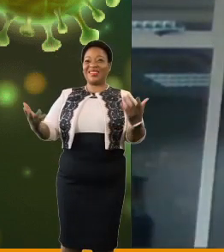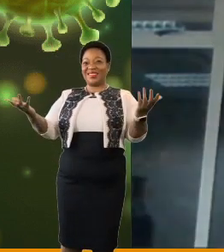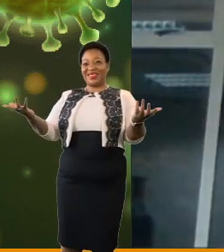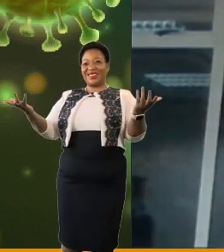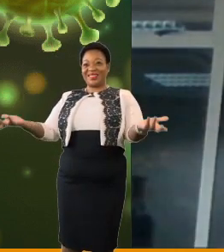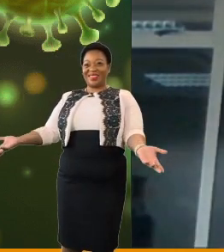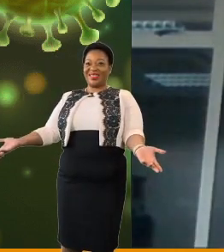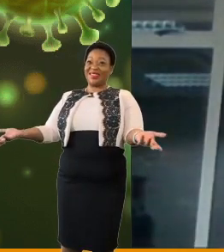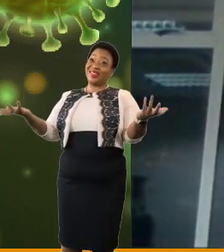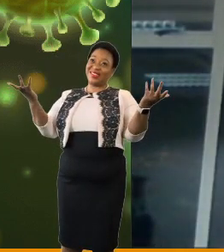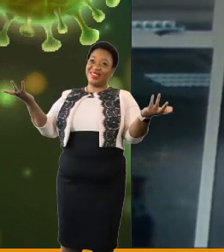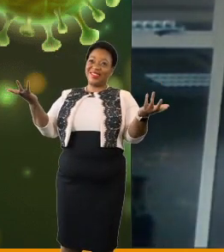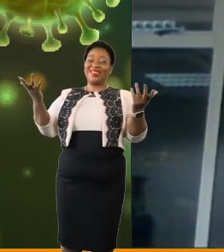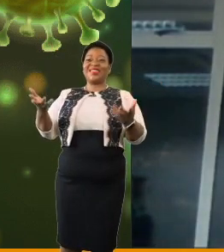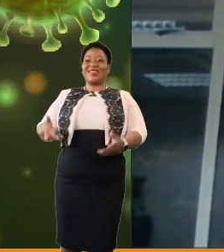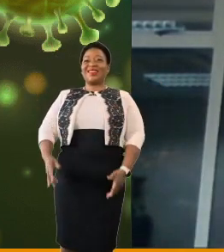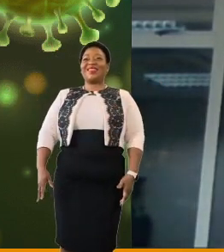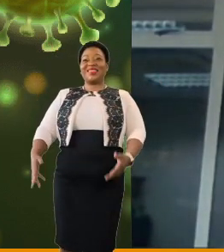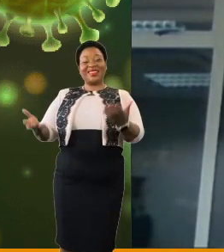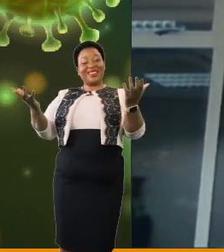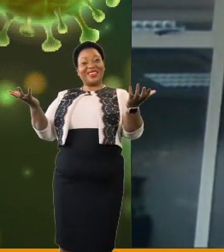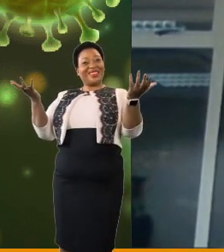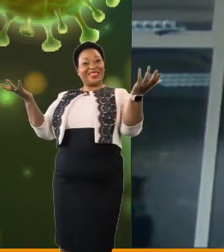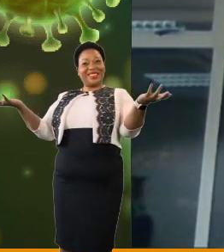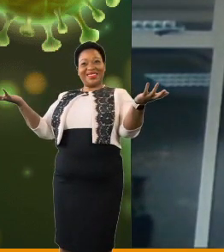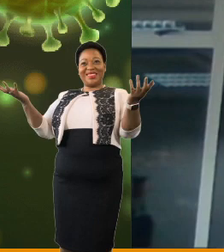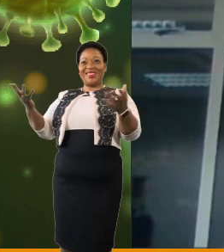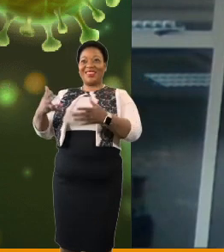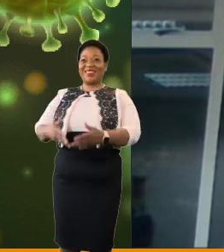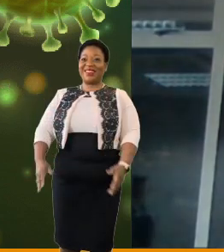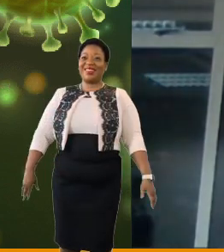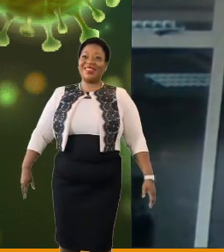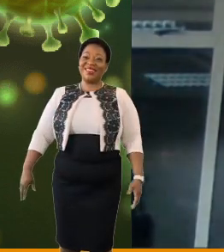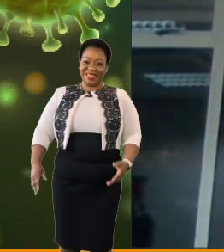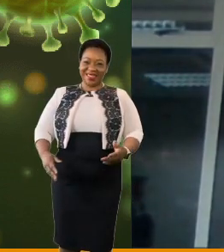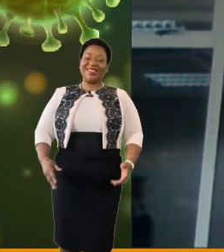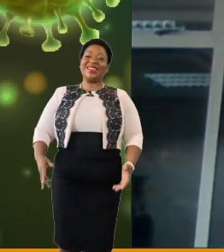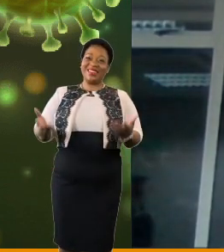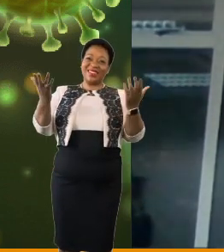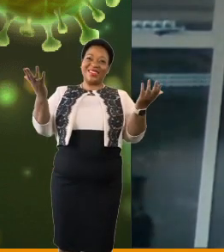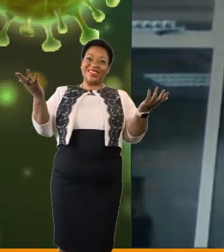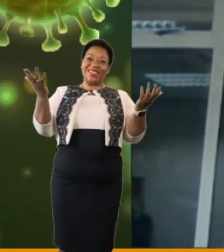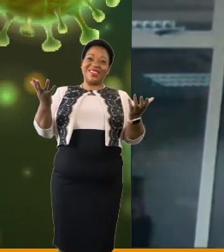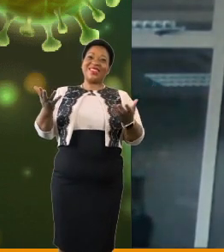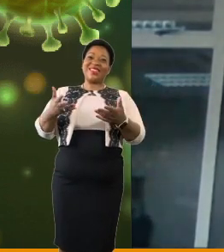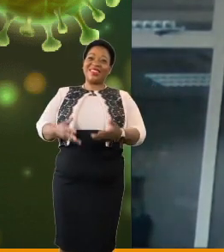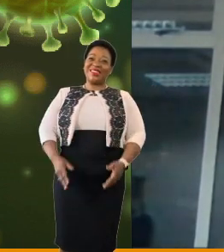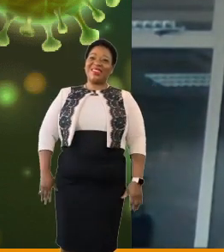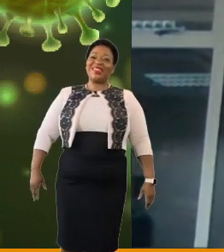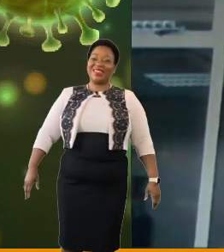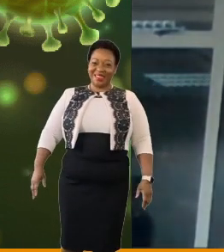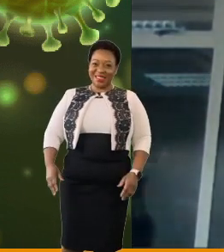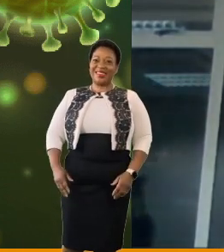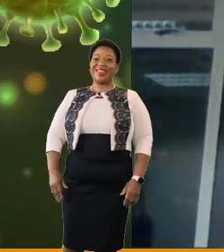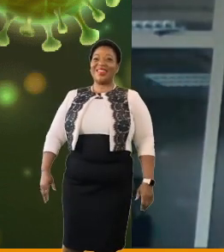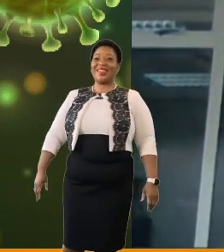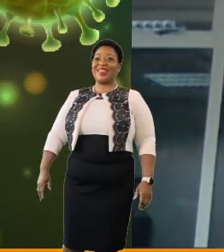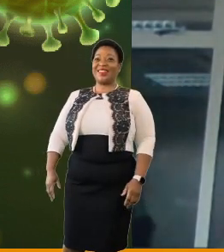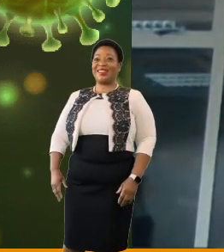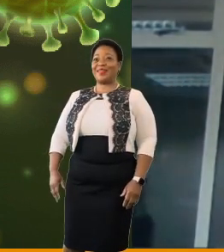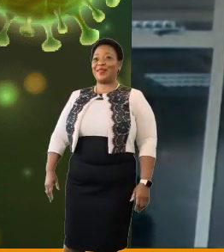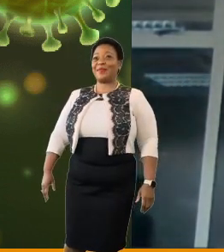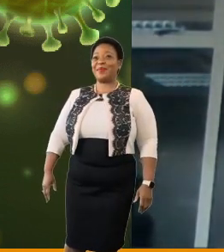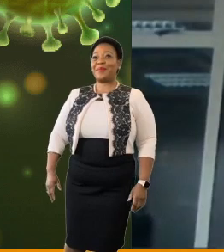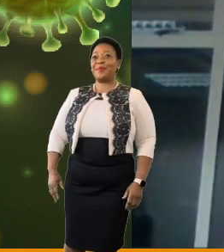particularly in the northern works, that was supposed to have been delivered, but there's still delays in respect of that. It could be the delivery of a road